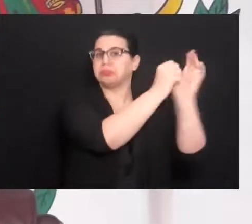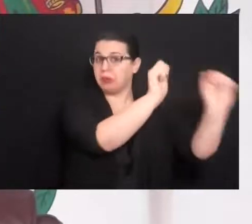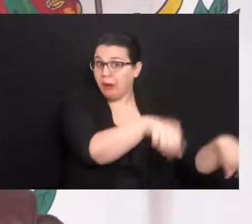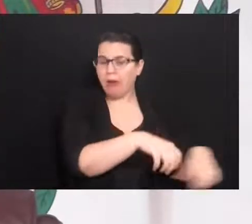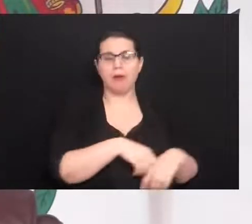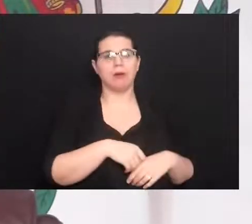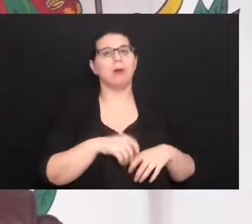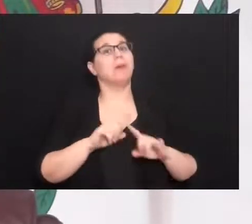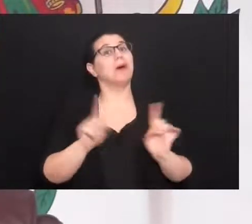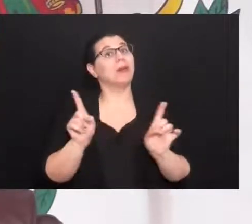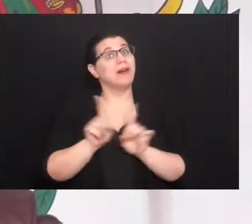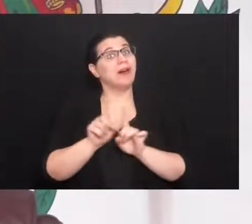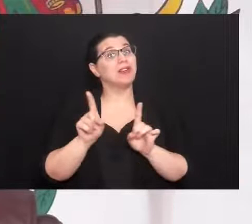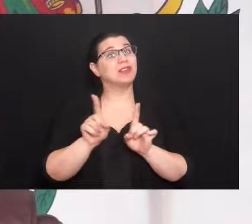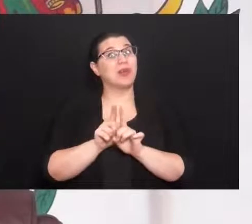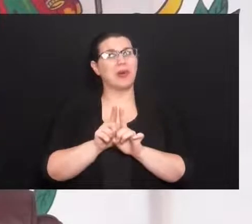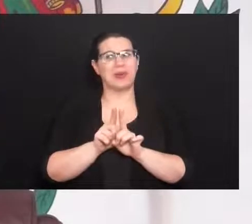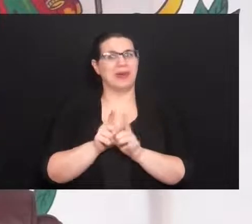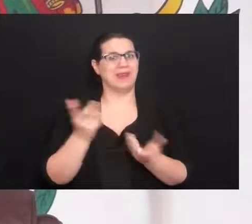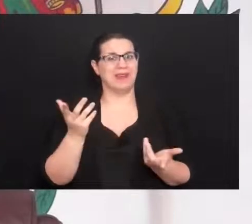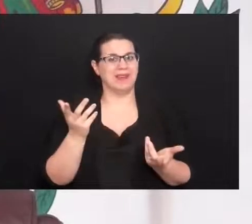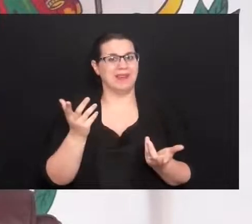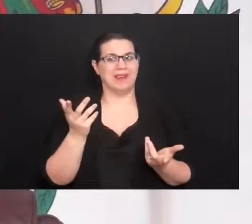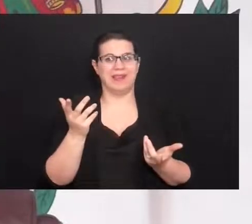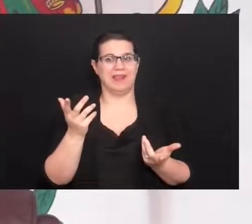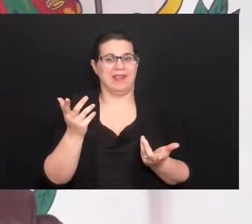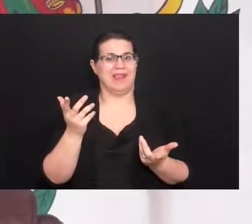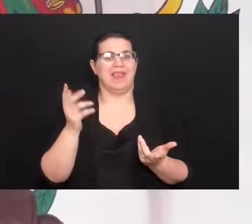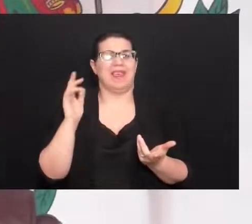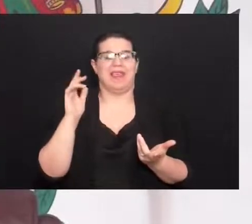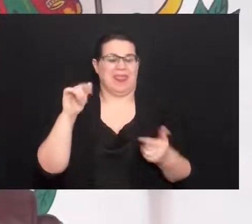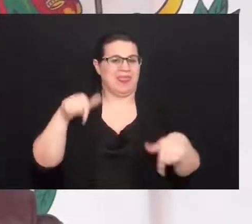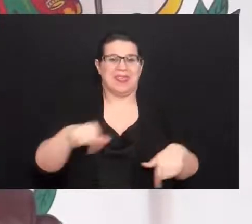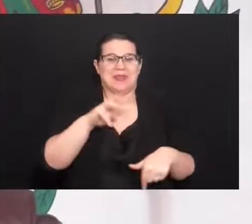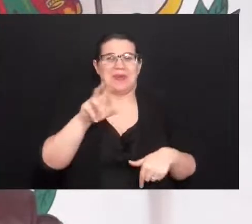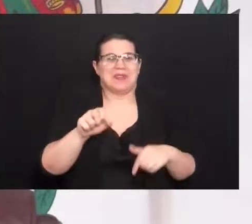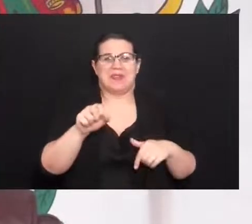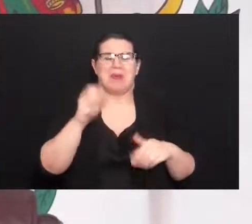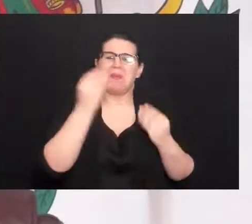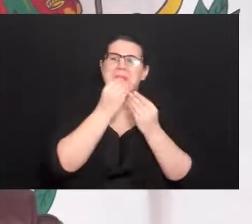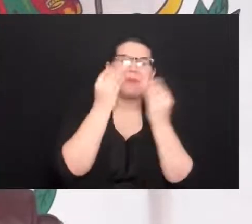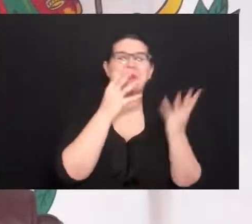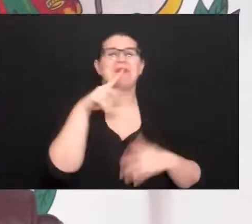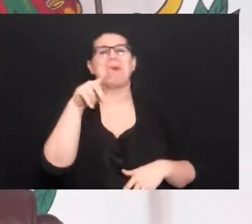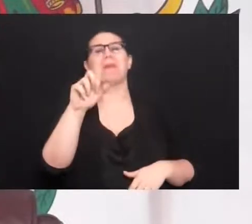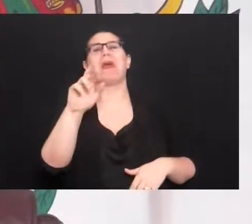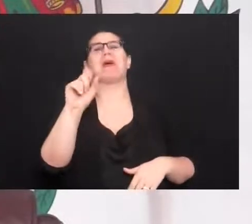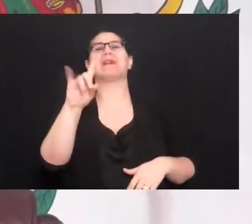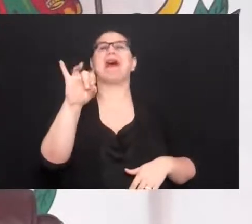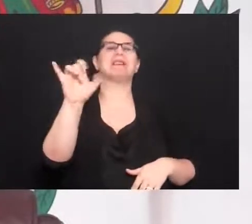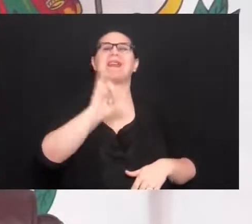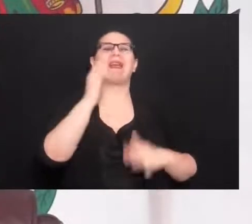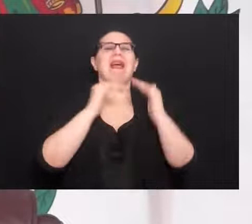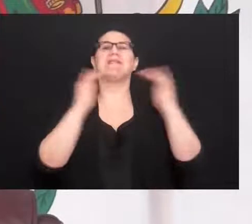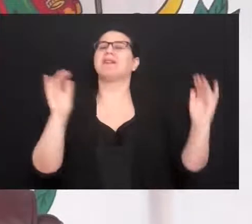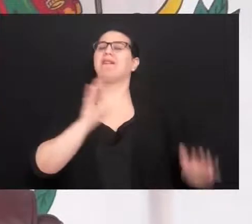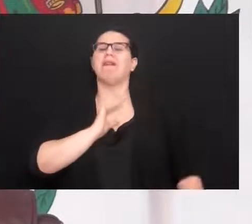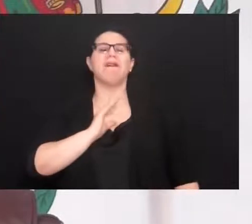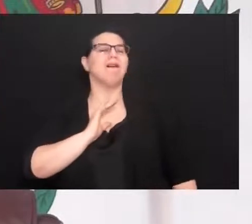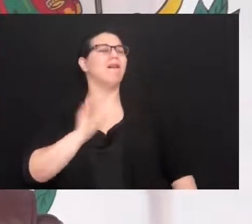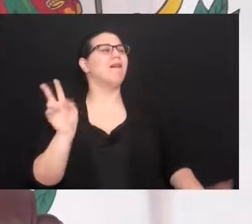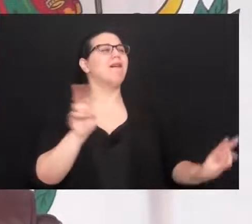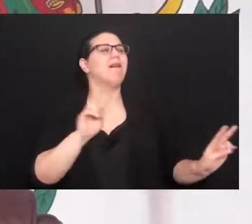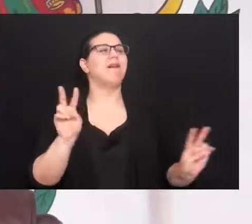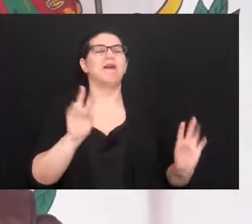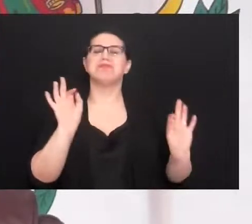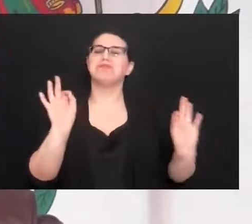they're doing that, they live in paradise. That's all there is to it. All you got to do is look out the window and see what's going on. But I